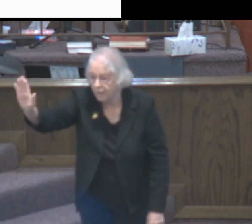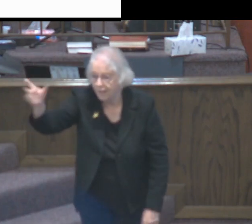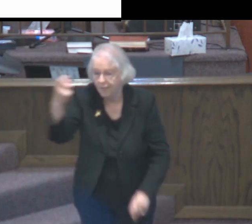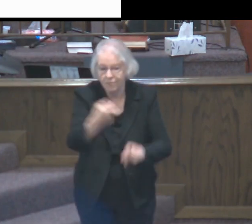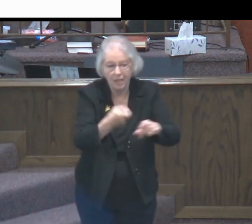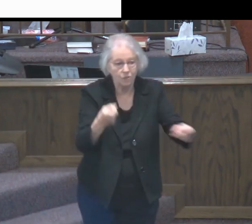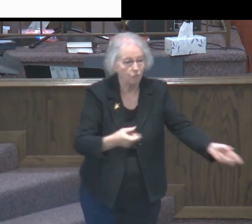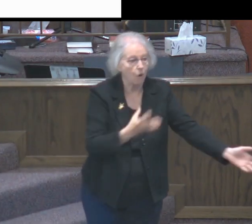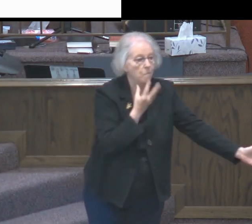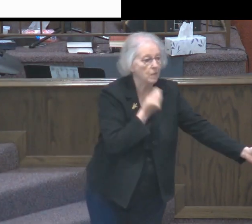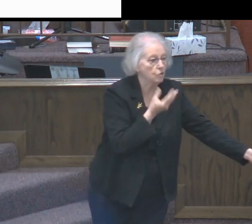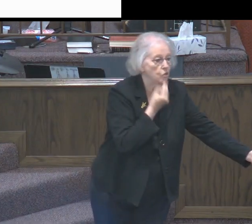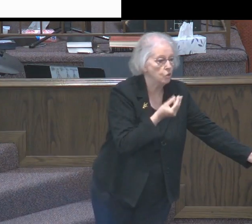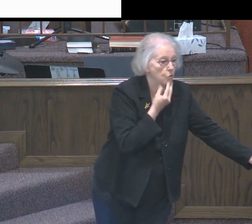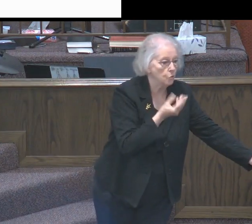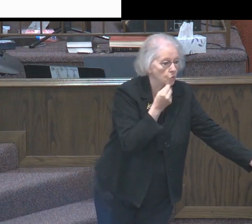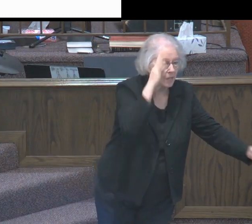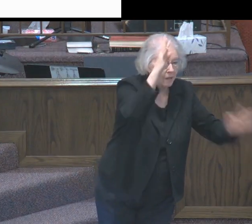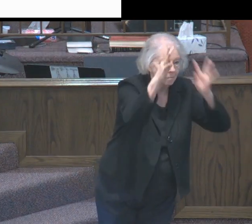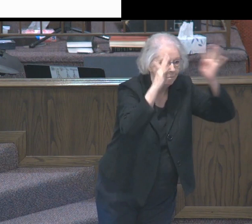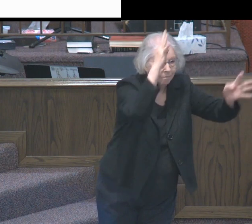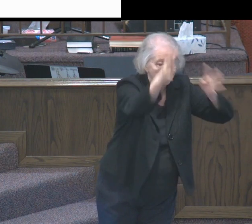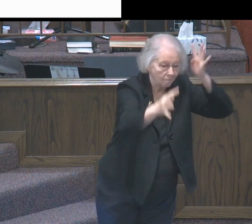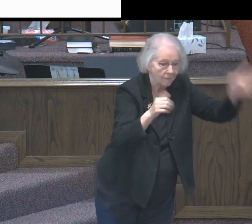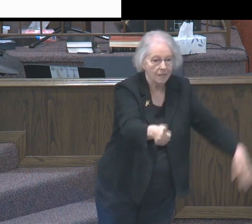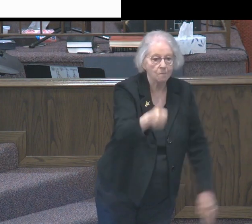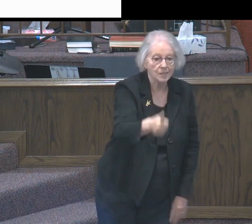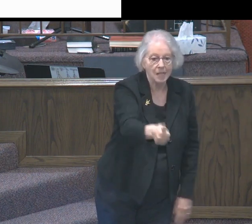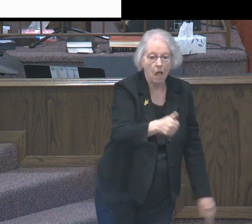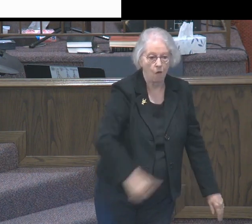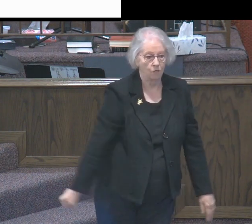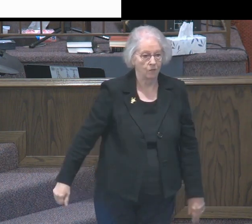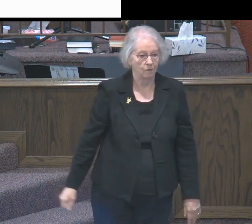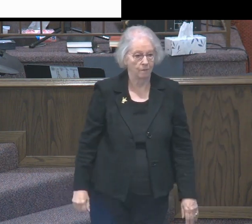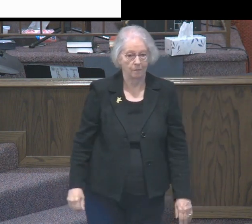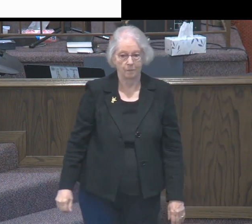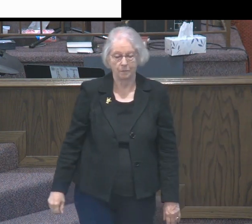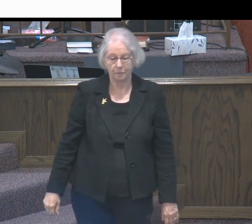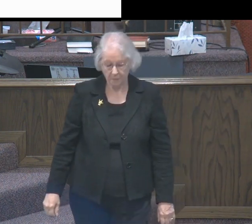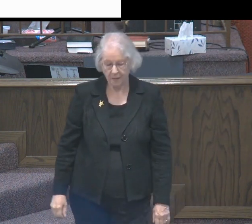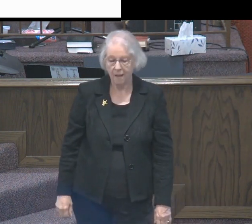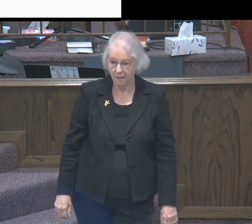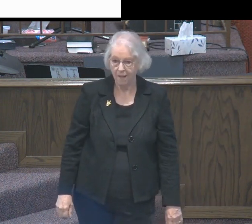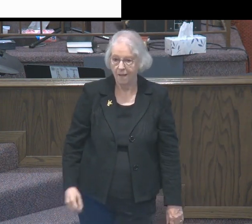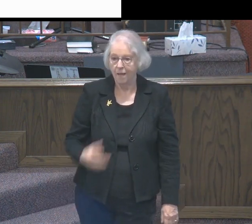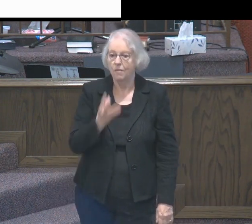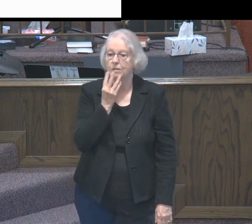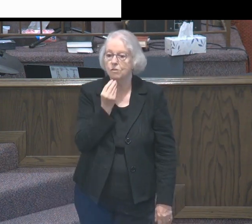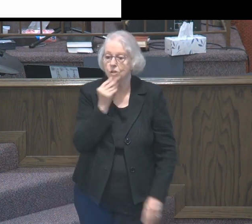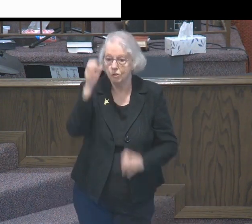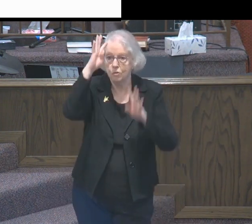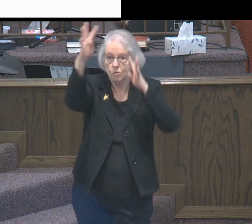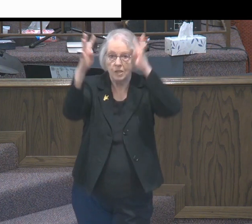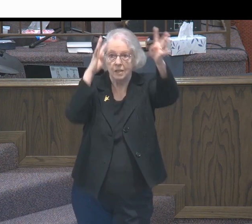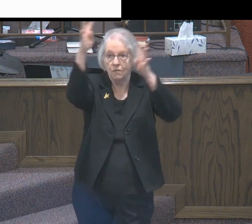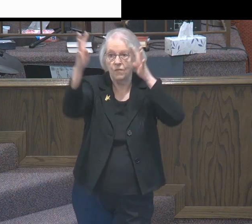For God commanded, saying, "Honor your father and your mother. And he